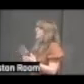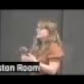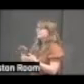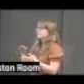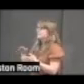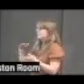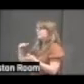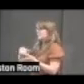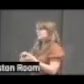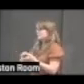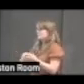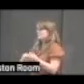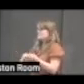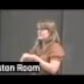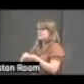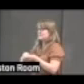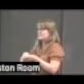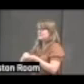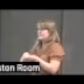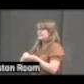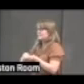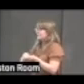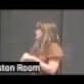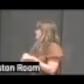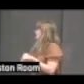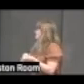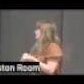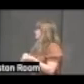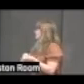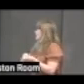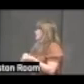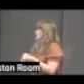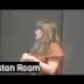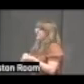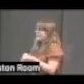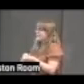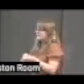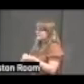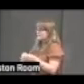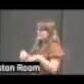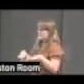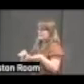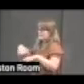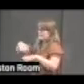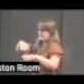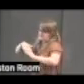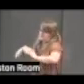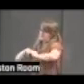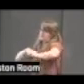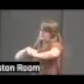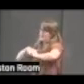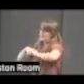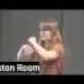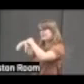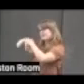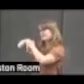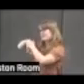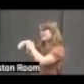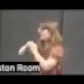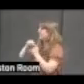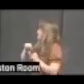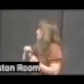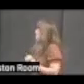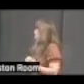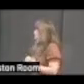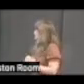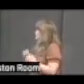They do what's called lordosis, so we see this a lot in mice and stuff, but they kind of bend their back and put their rear end